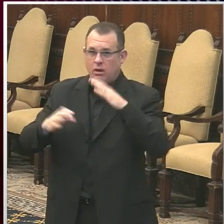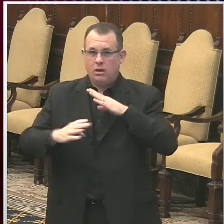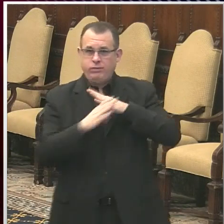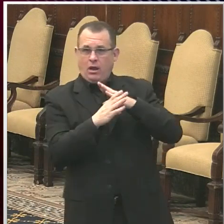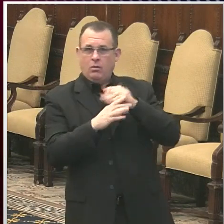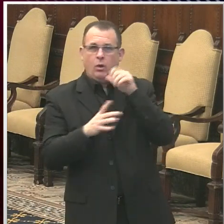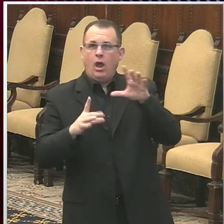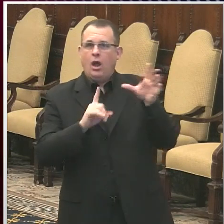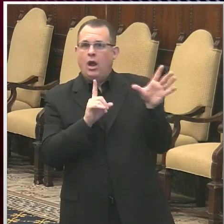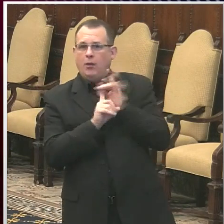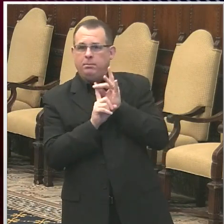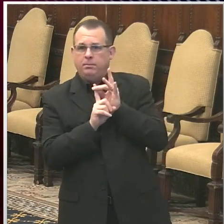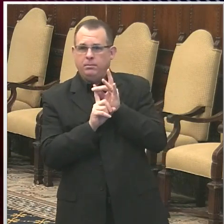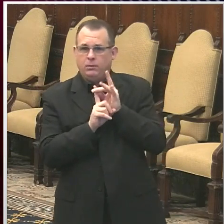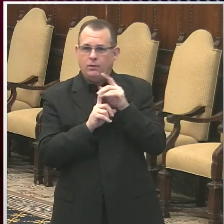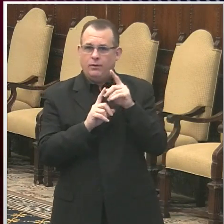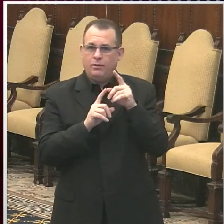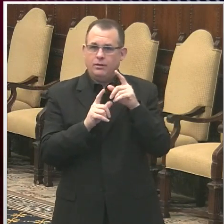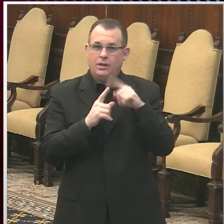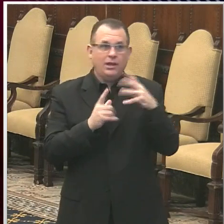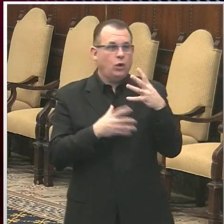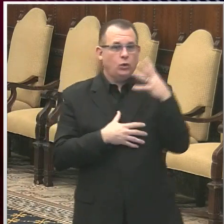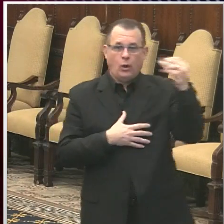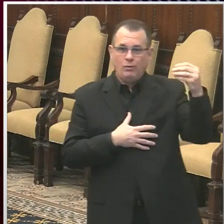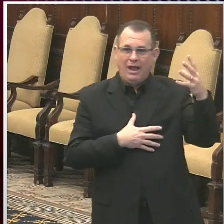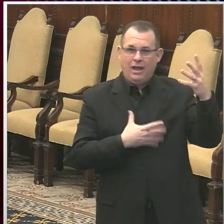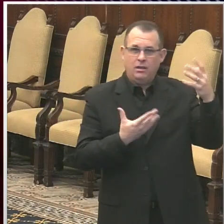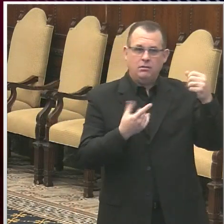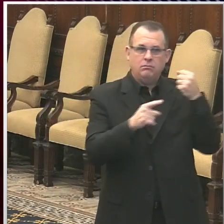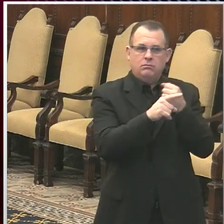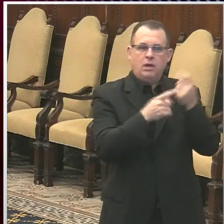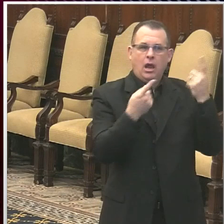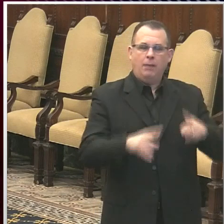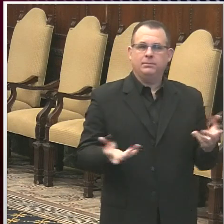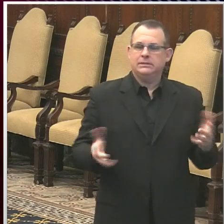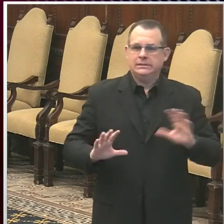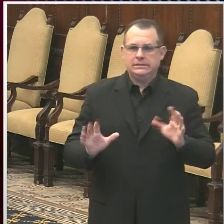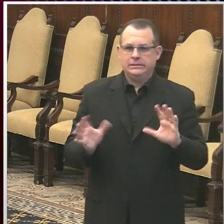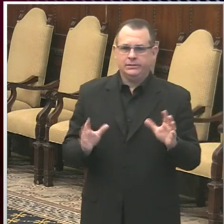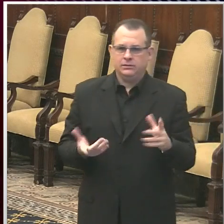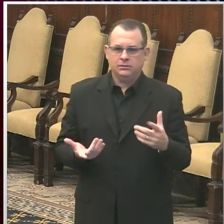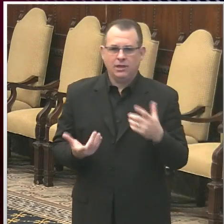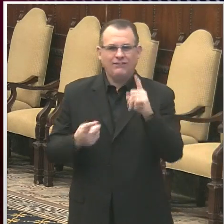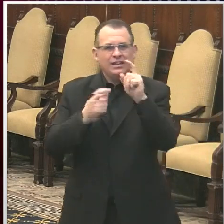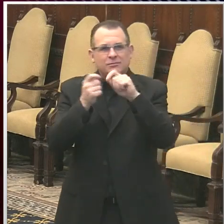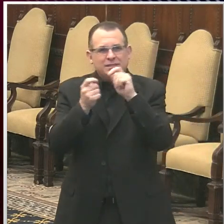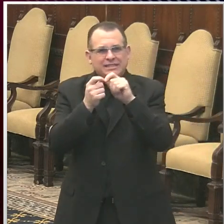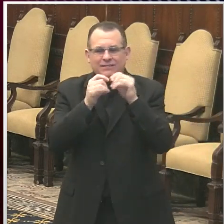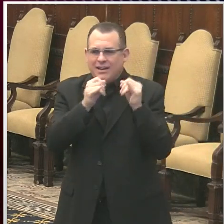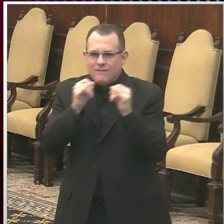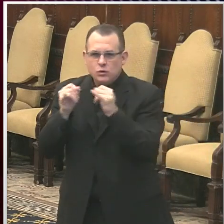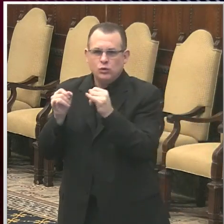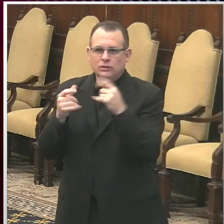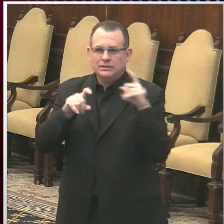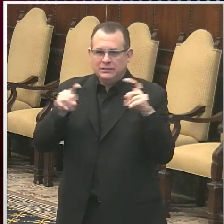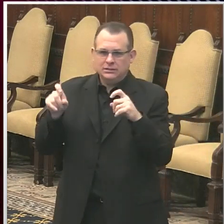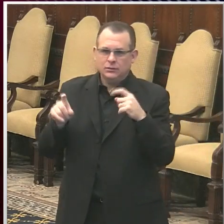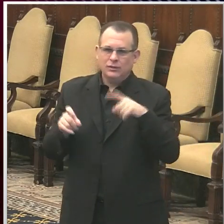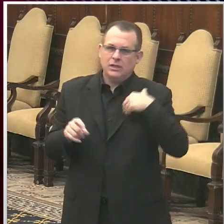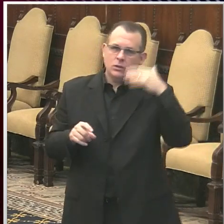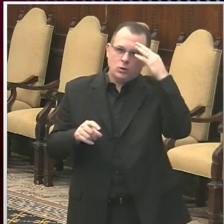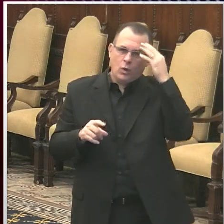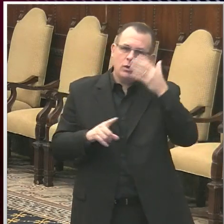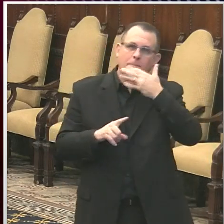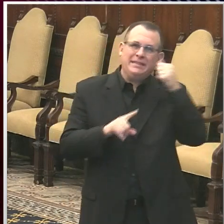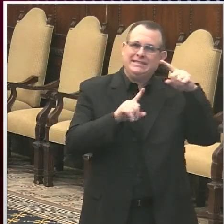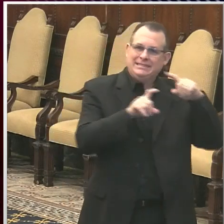expose themselves and become infected. So we need to know a lot more about individual tests and then even how to interpret the best test before we can recommend that people use it for an